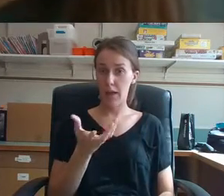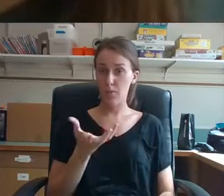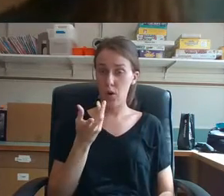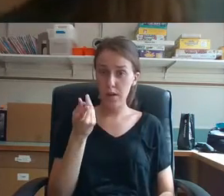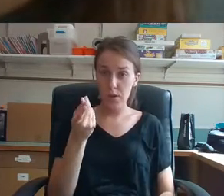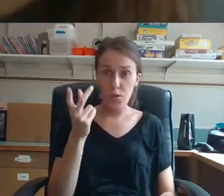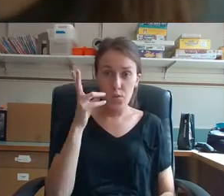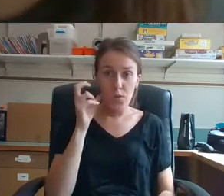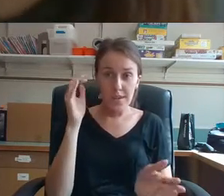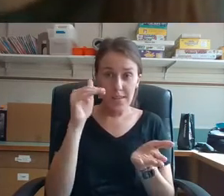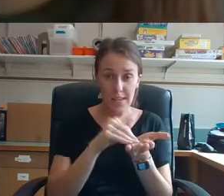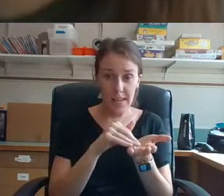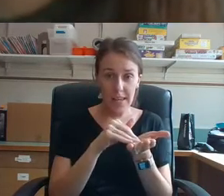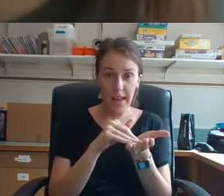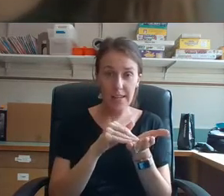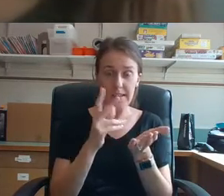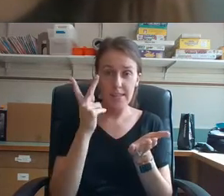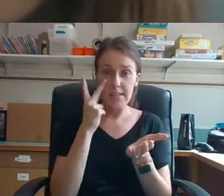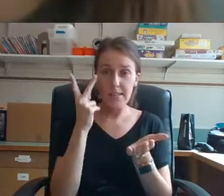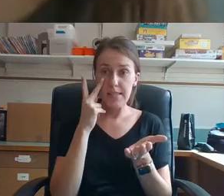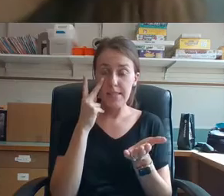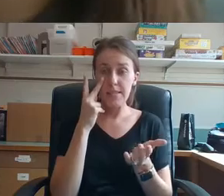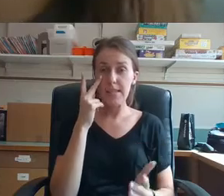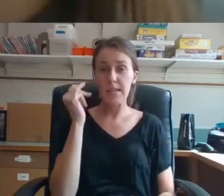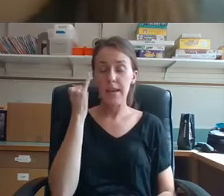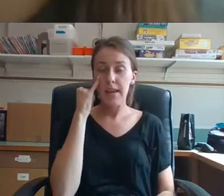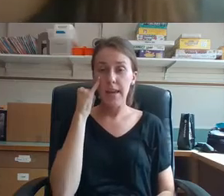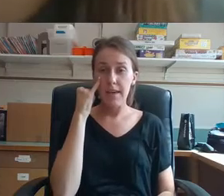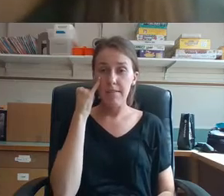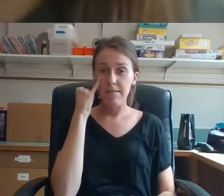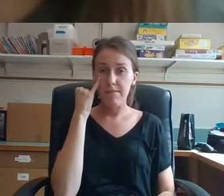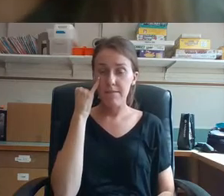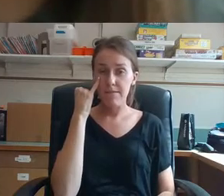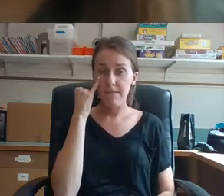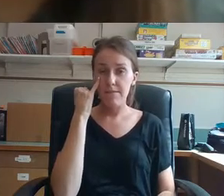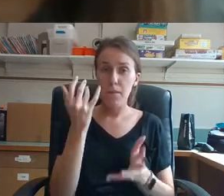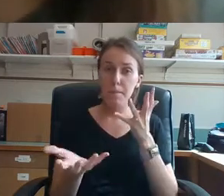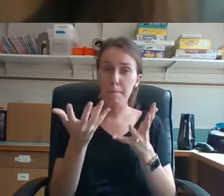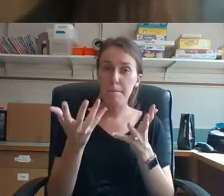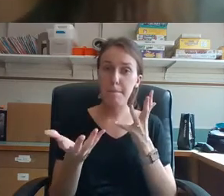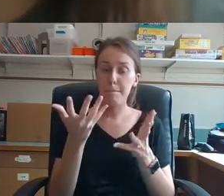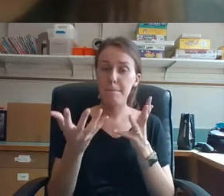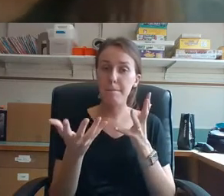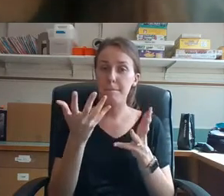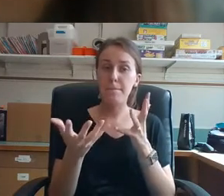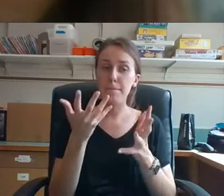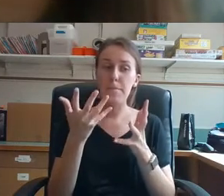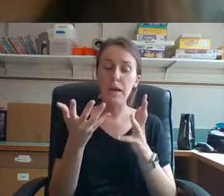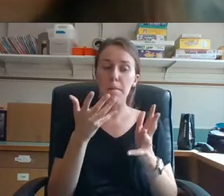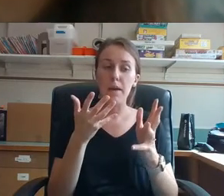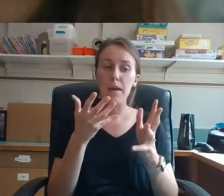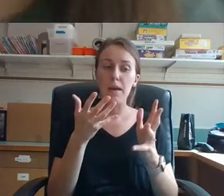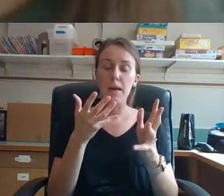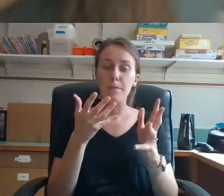this story again and see if you can read it with another big grown up in your house. And maybe you can even act it